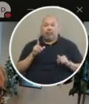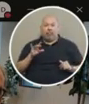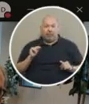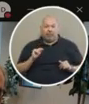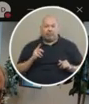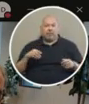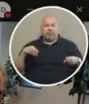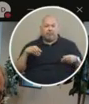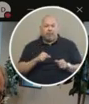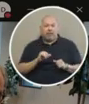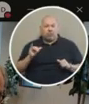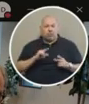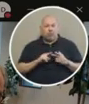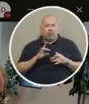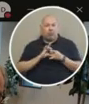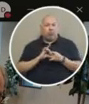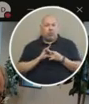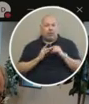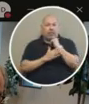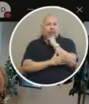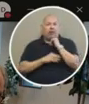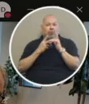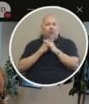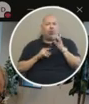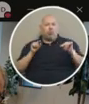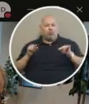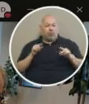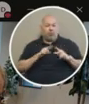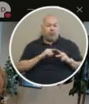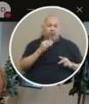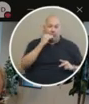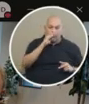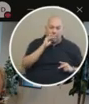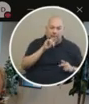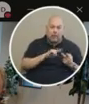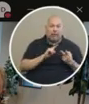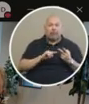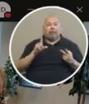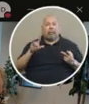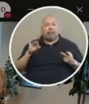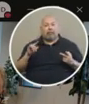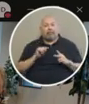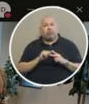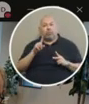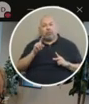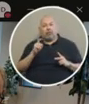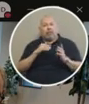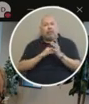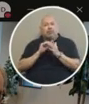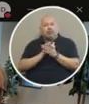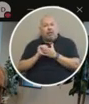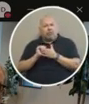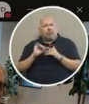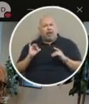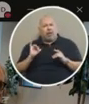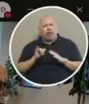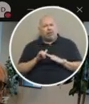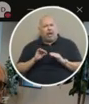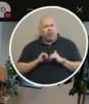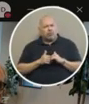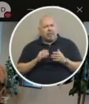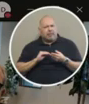as well. We actually coordinated with the county on both those issues. How is the $100,000 for the food bank? How that